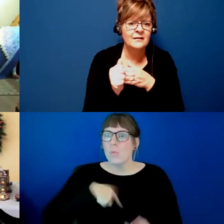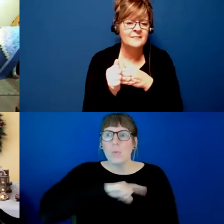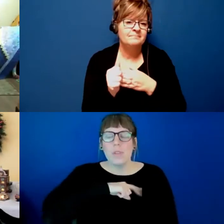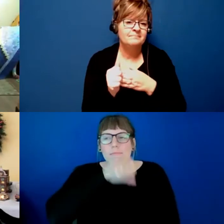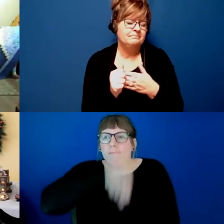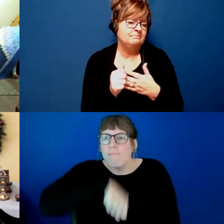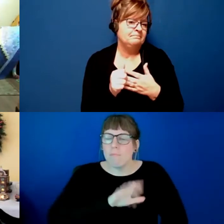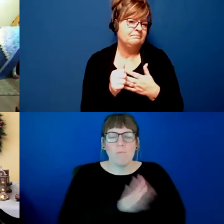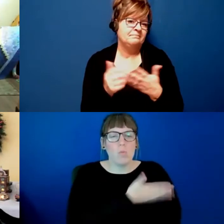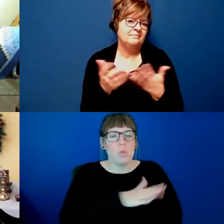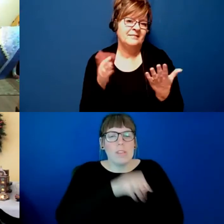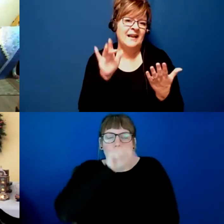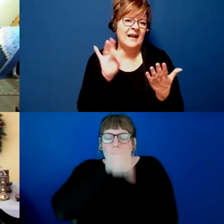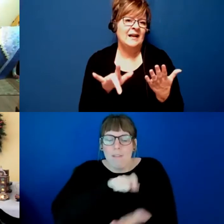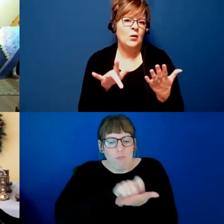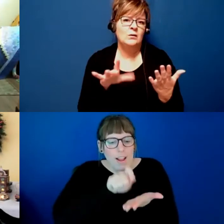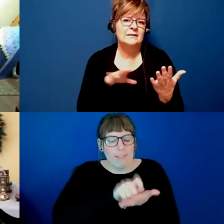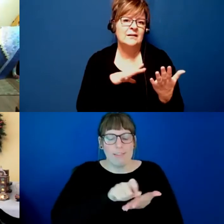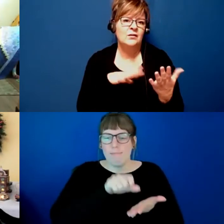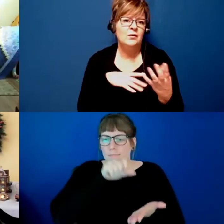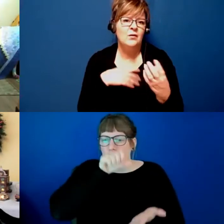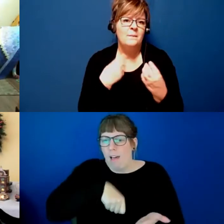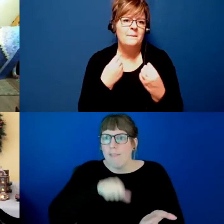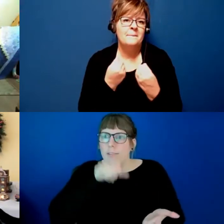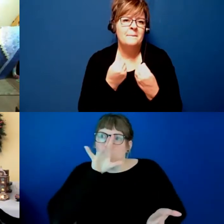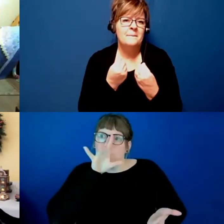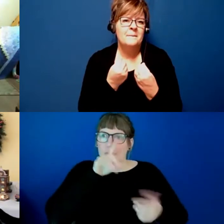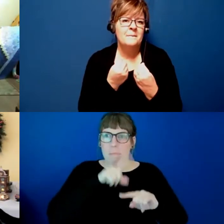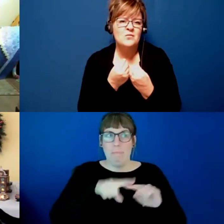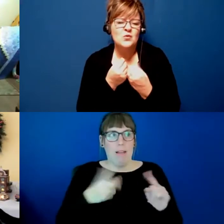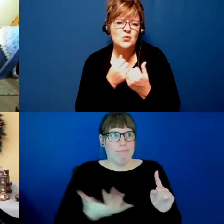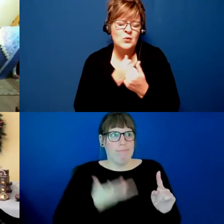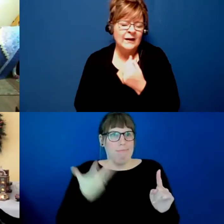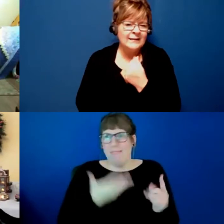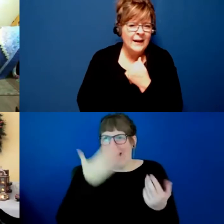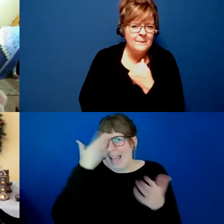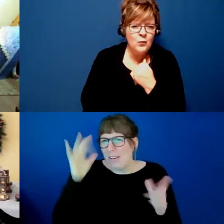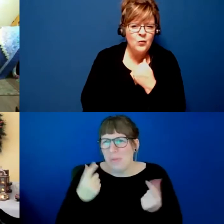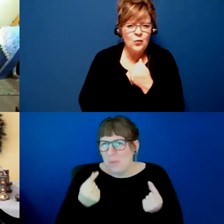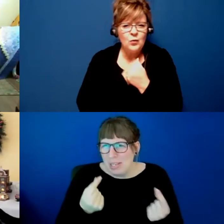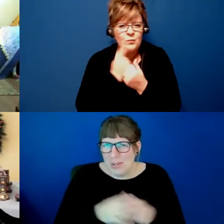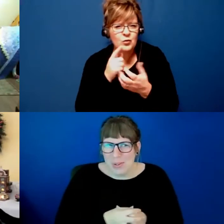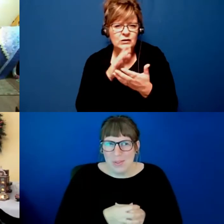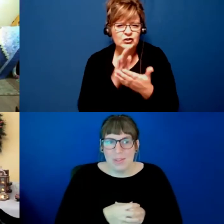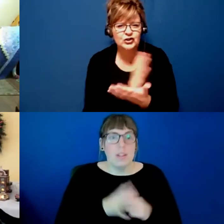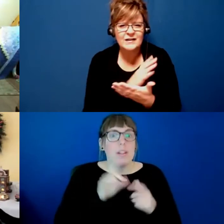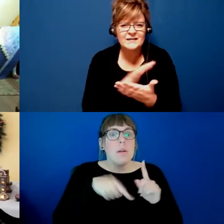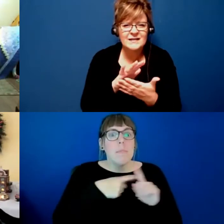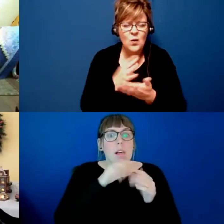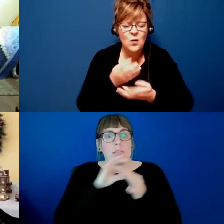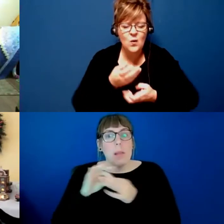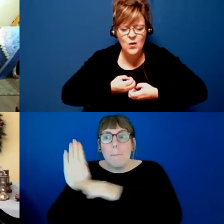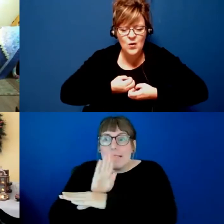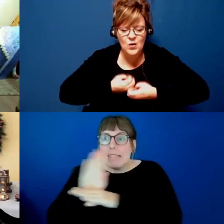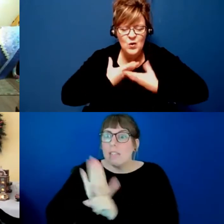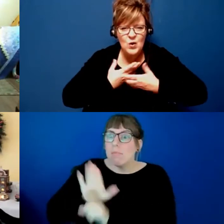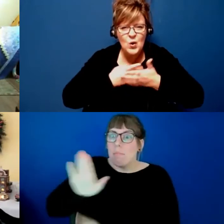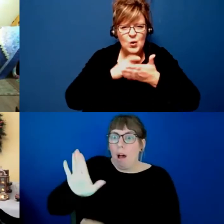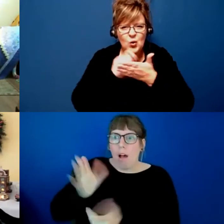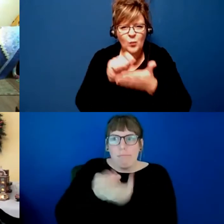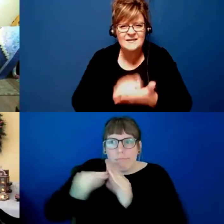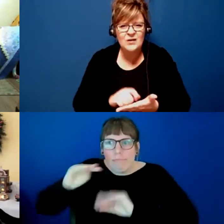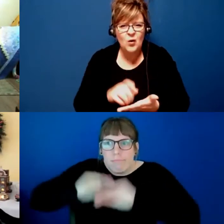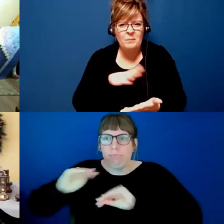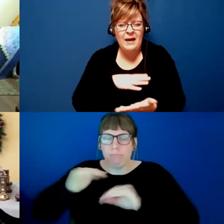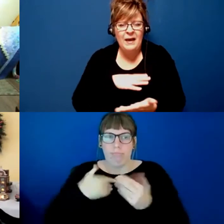music, for songwriting, for singing, and but we don't know what we're doing, especially when it comes to like the business aspect of things. And